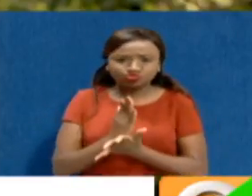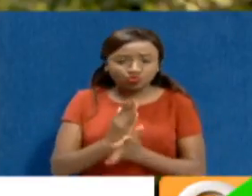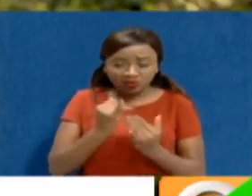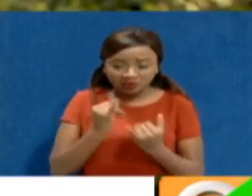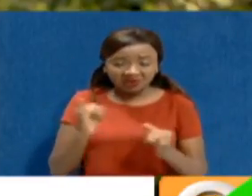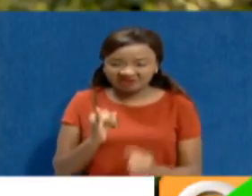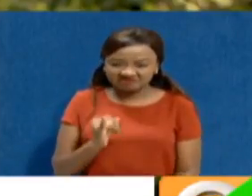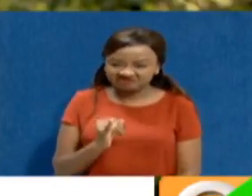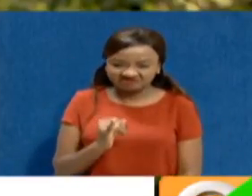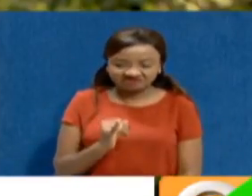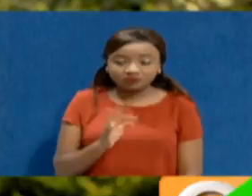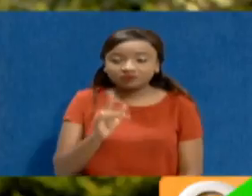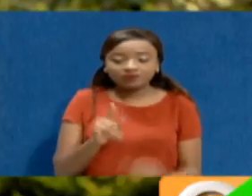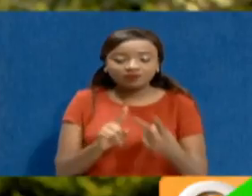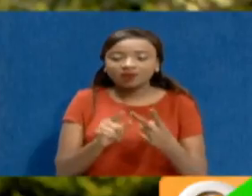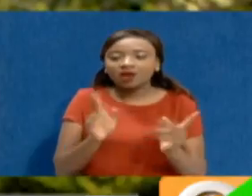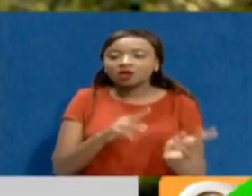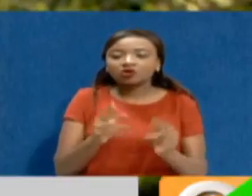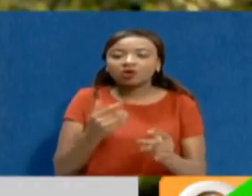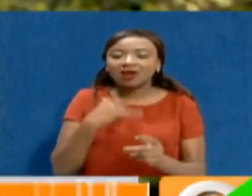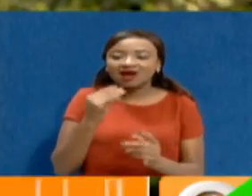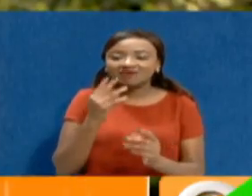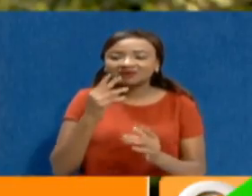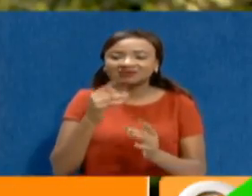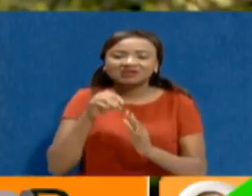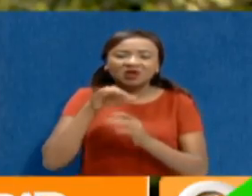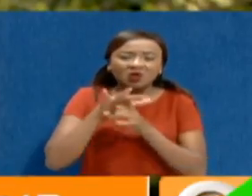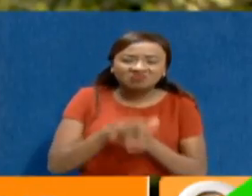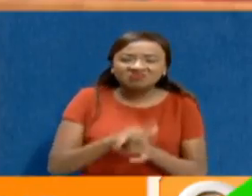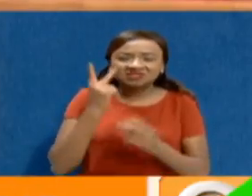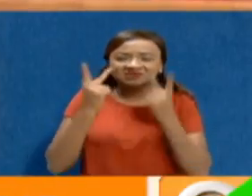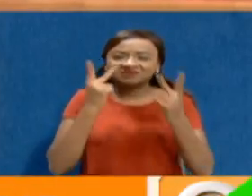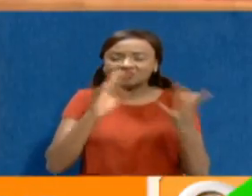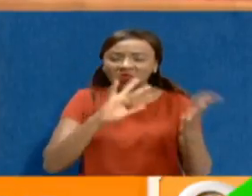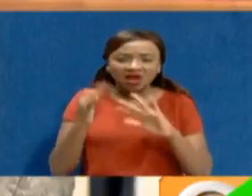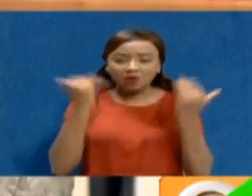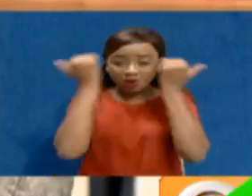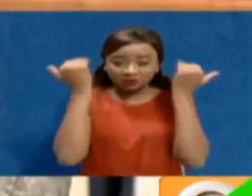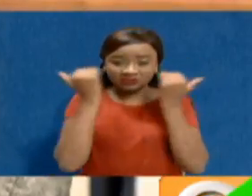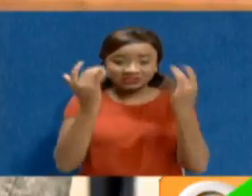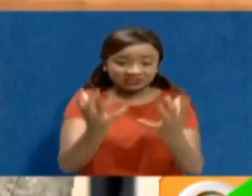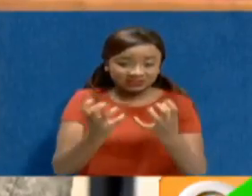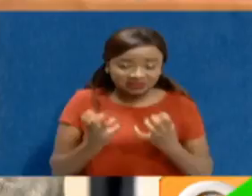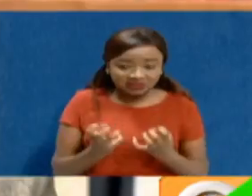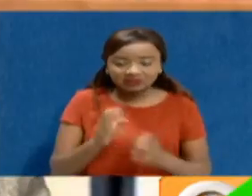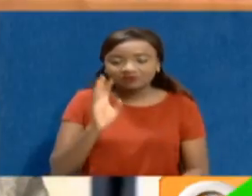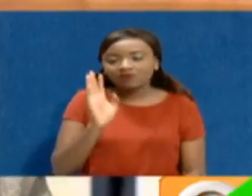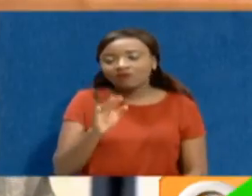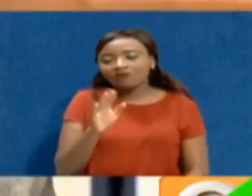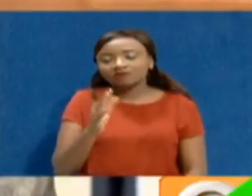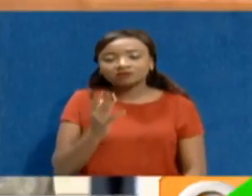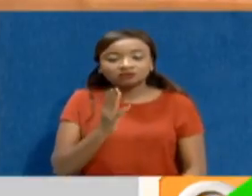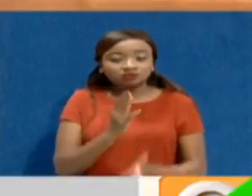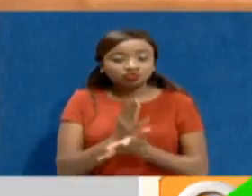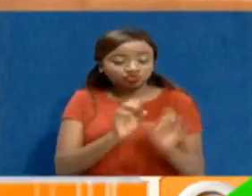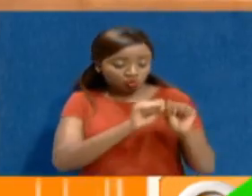We generally have a very diminished view of our justice needs. The problem bedeviling the Kenyan judiciary is